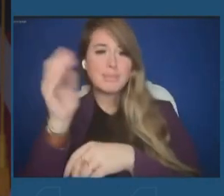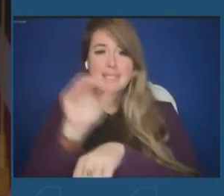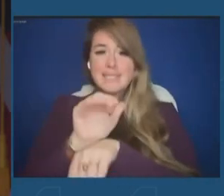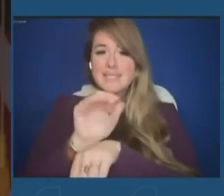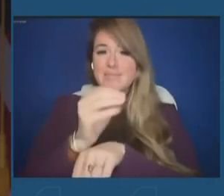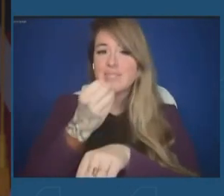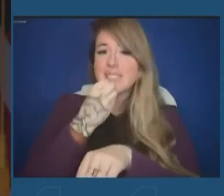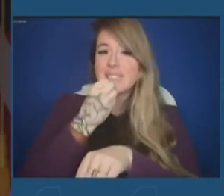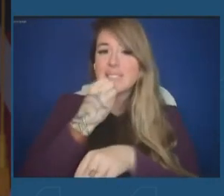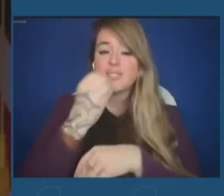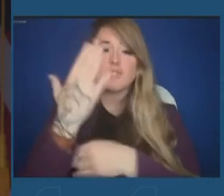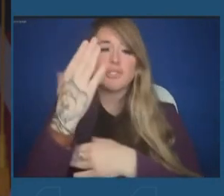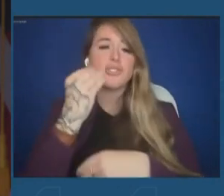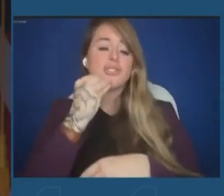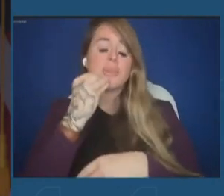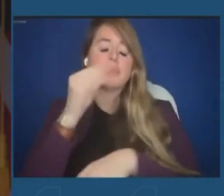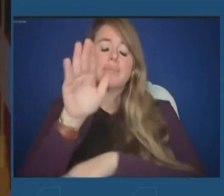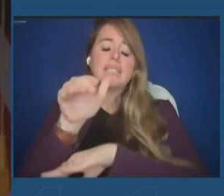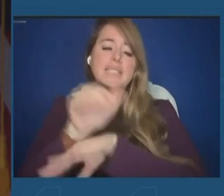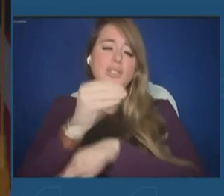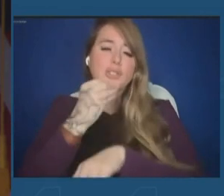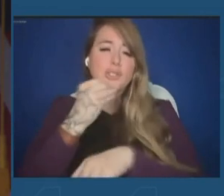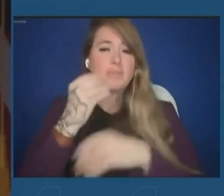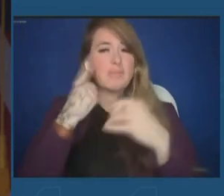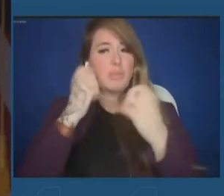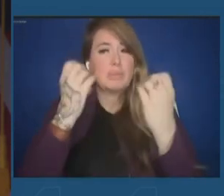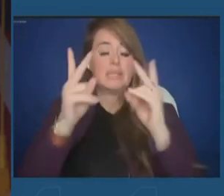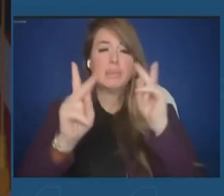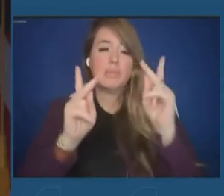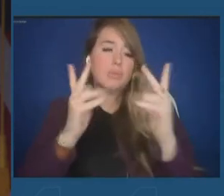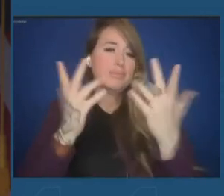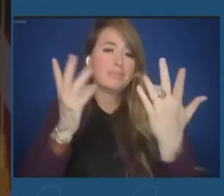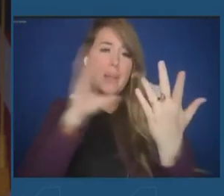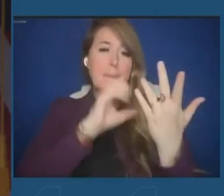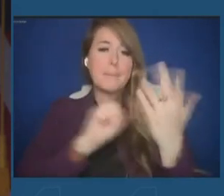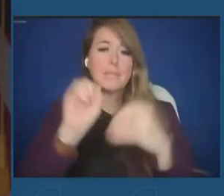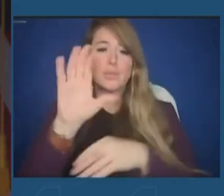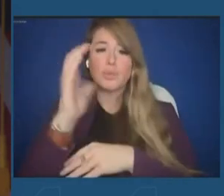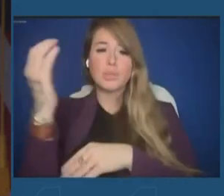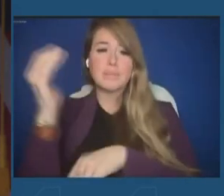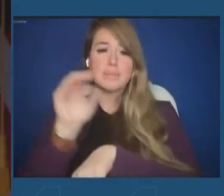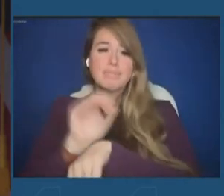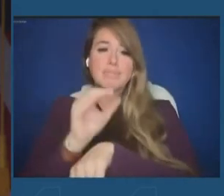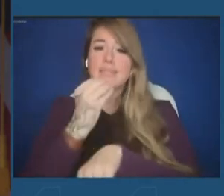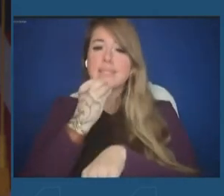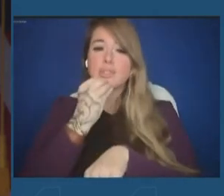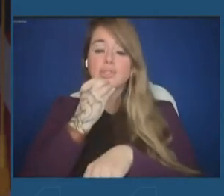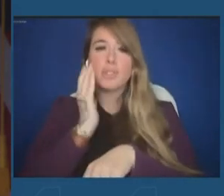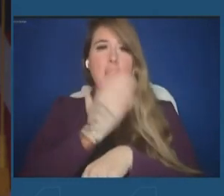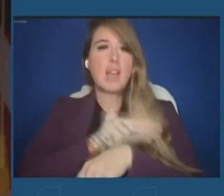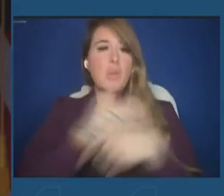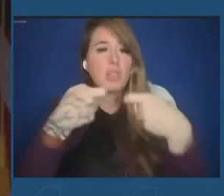Day dinner, was gone for so many. Our power was out for many, many days.